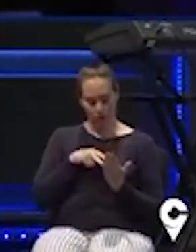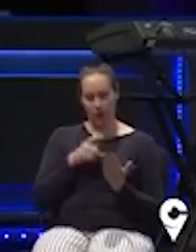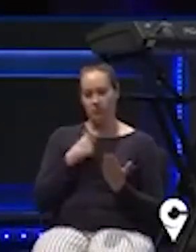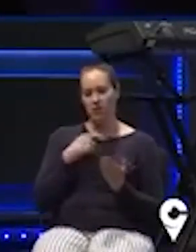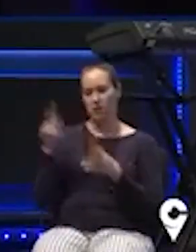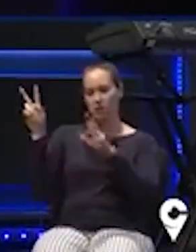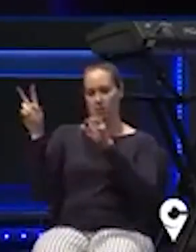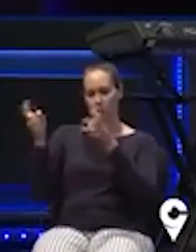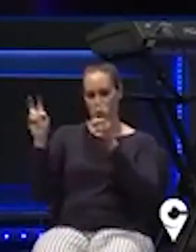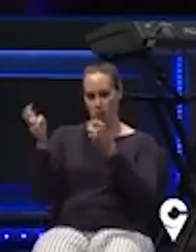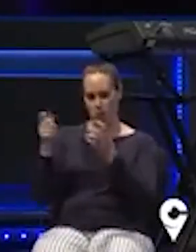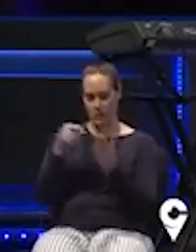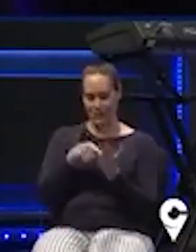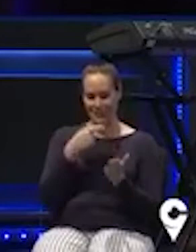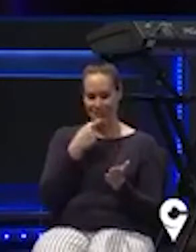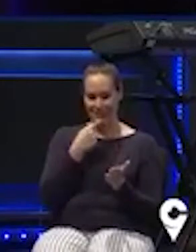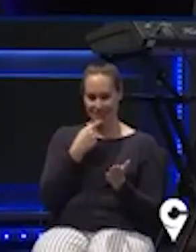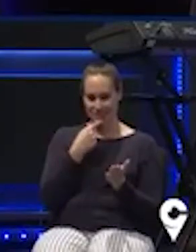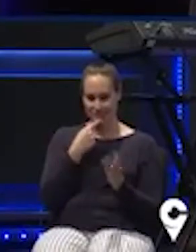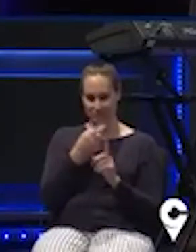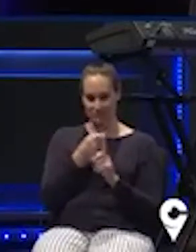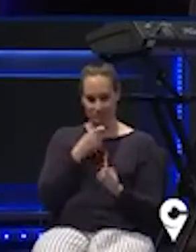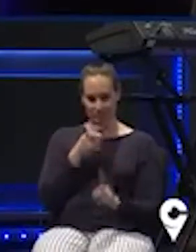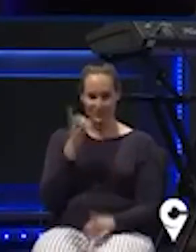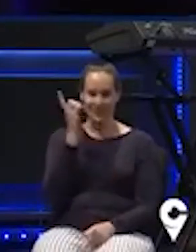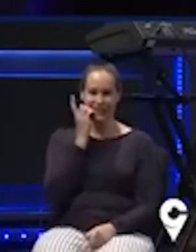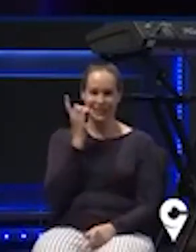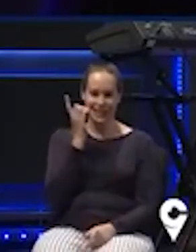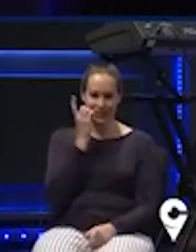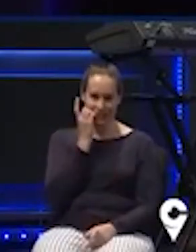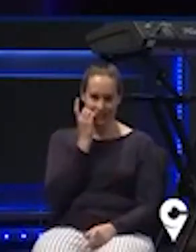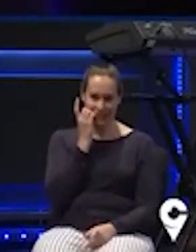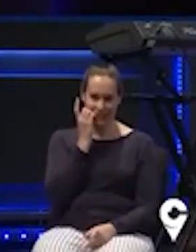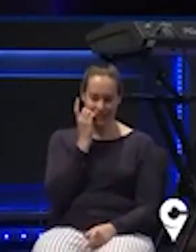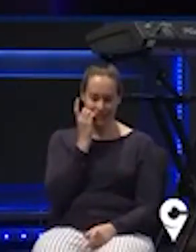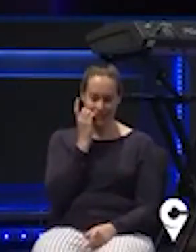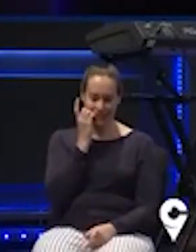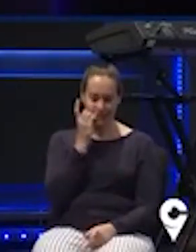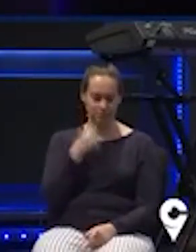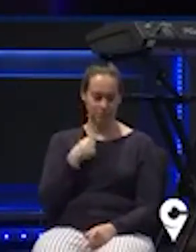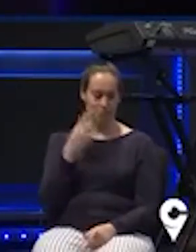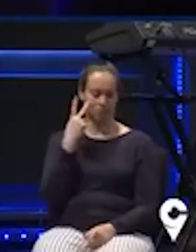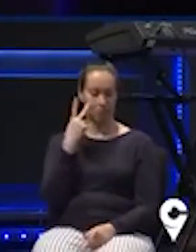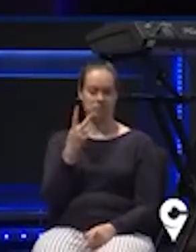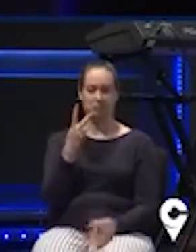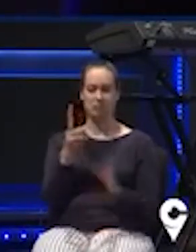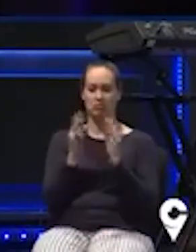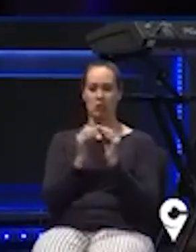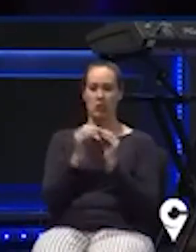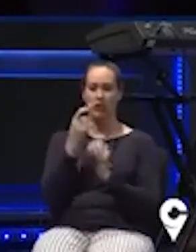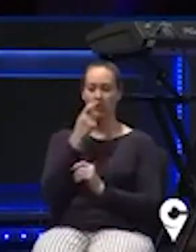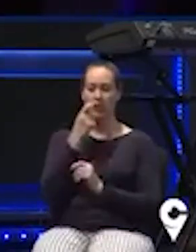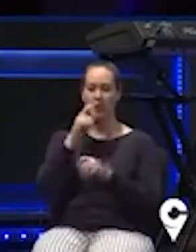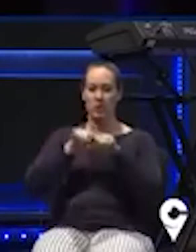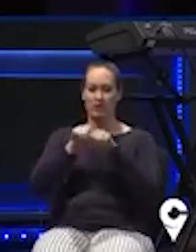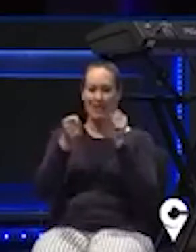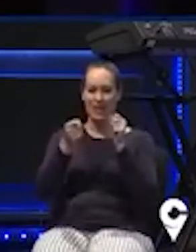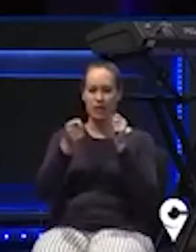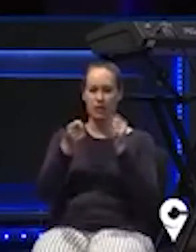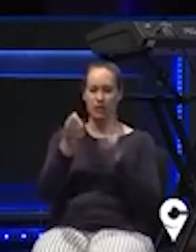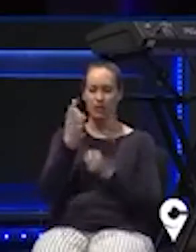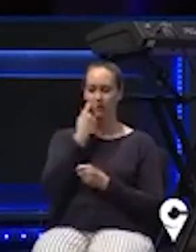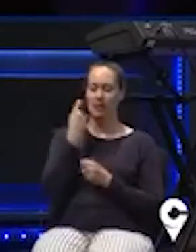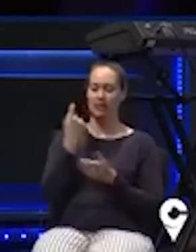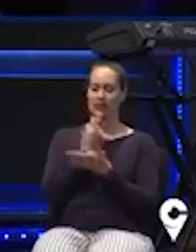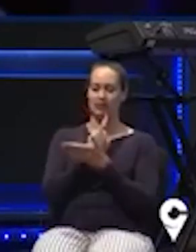the article said. It was from a dentist. I have seen more tooth fractures in the last 6 weeks than in the